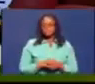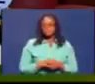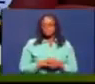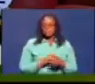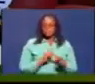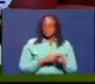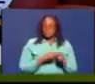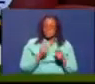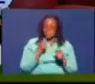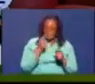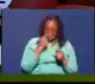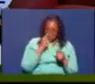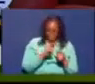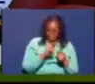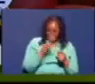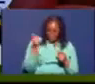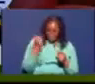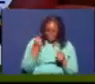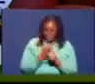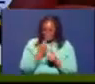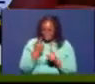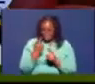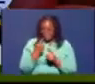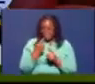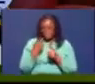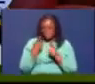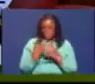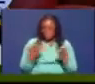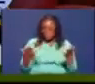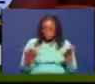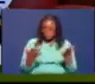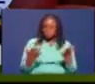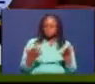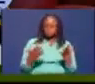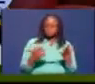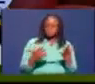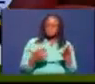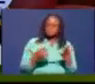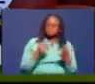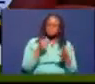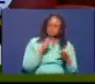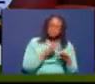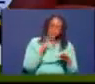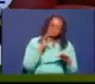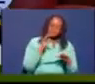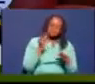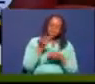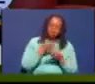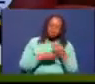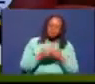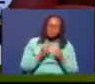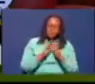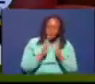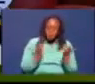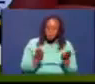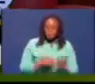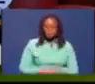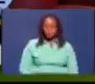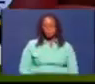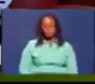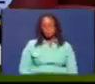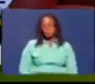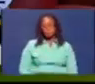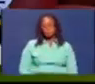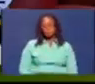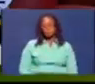those other commodities, to what effect do they, or what effect do they have on the economy in general? So, Mr. Speaker, I think there's